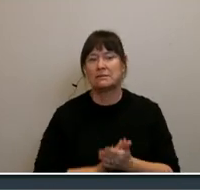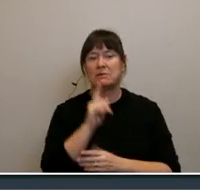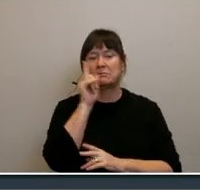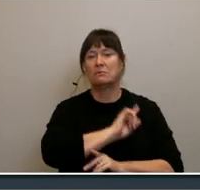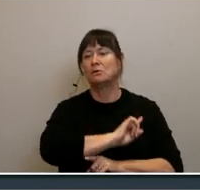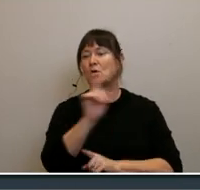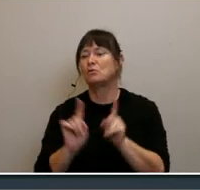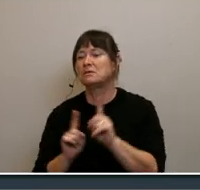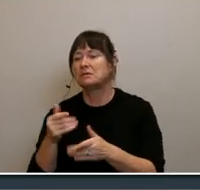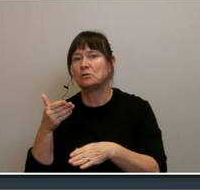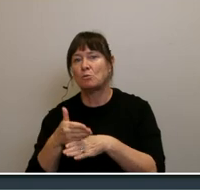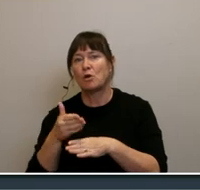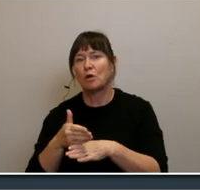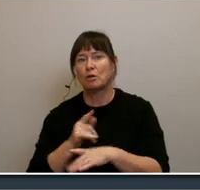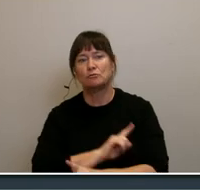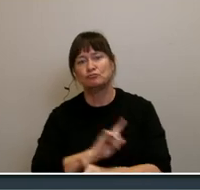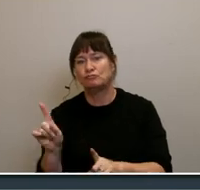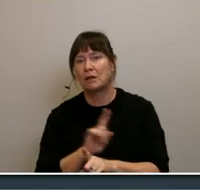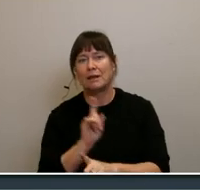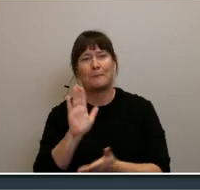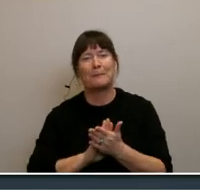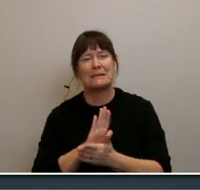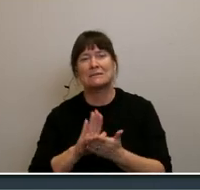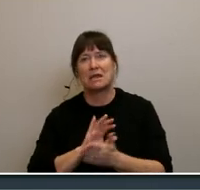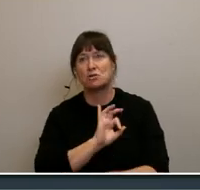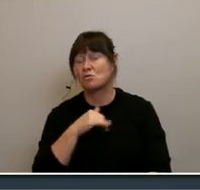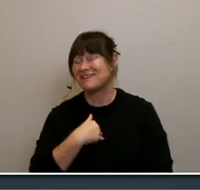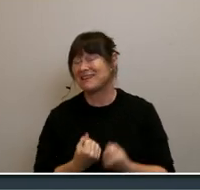regular basis so that they don't need cars.